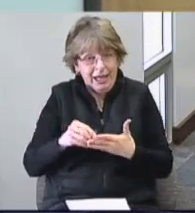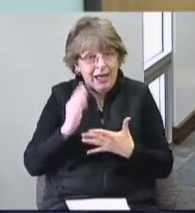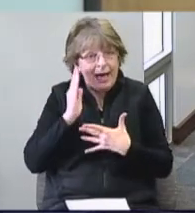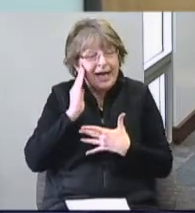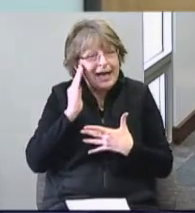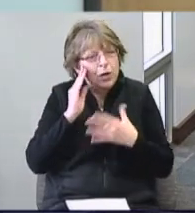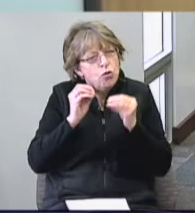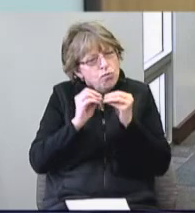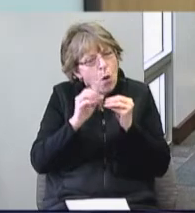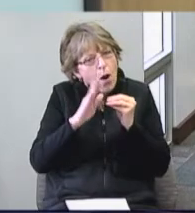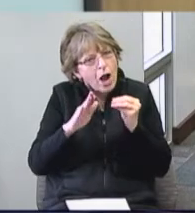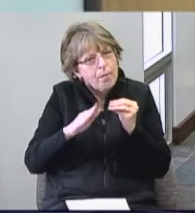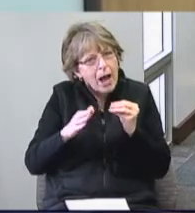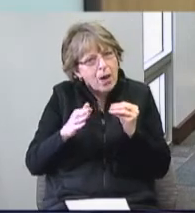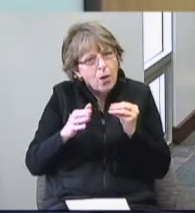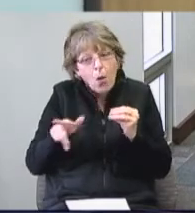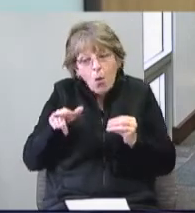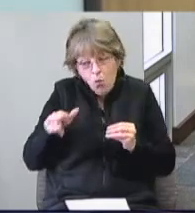didn't do.